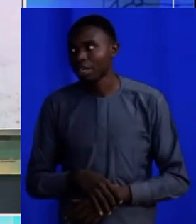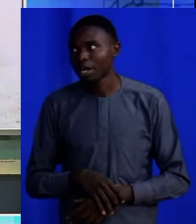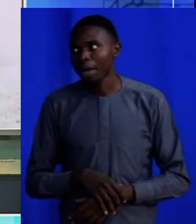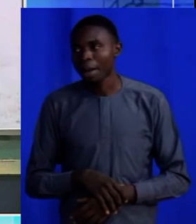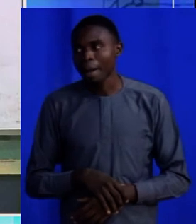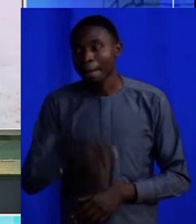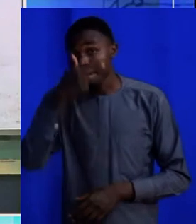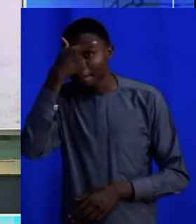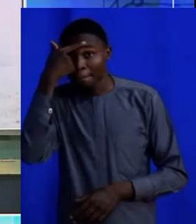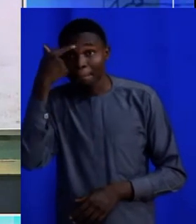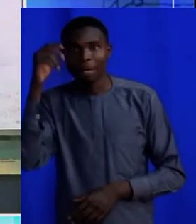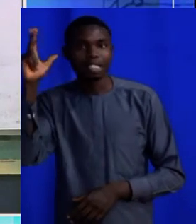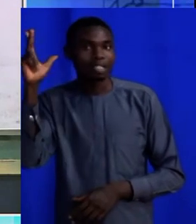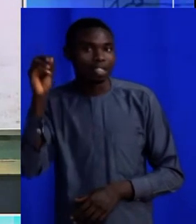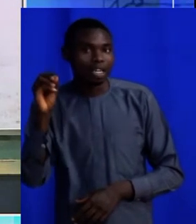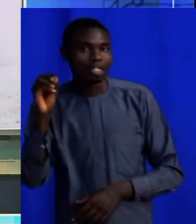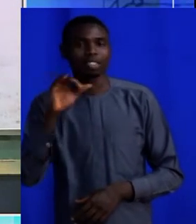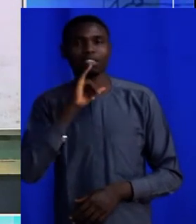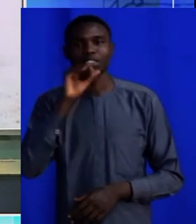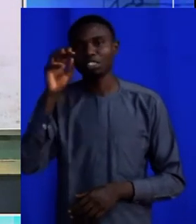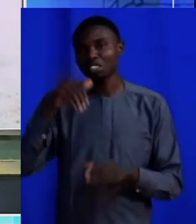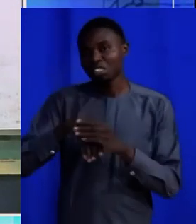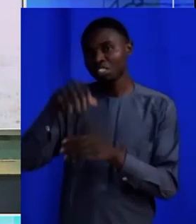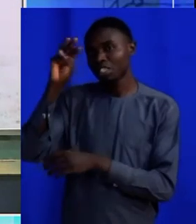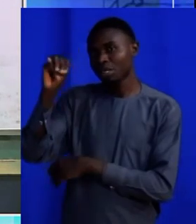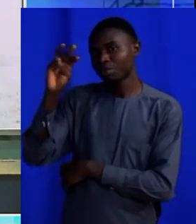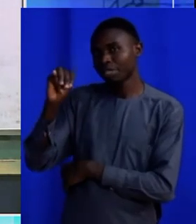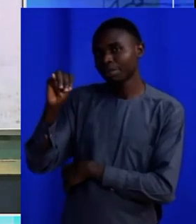you are experiencing serious